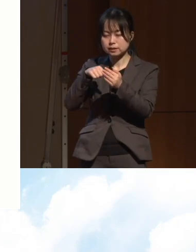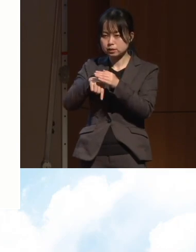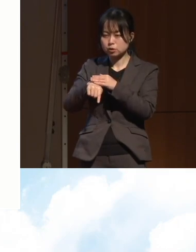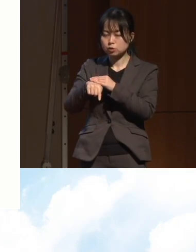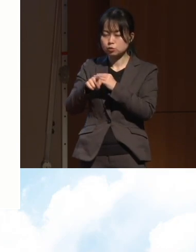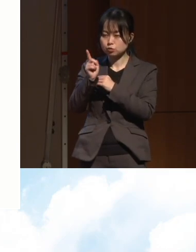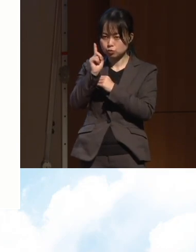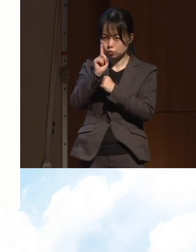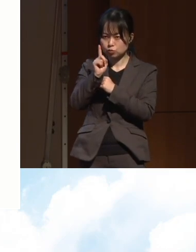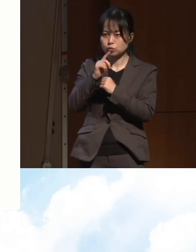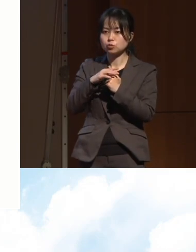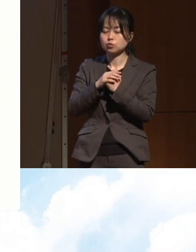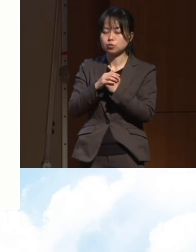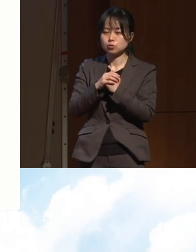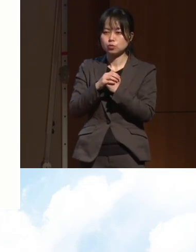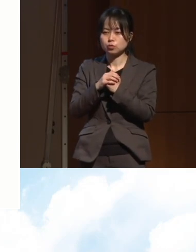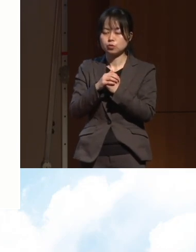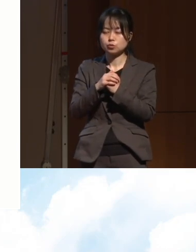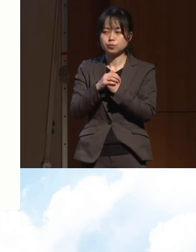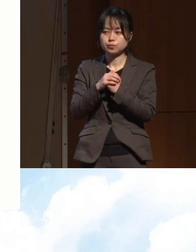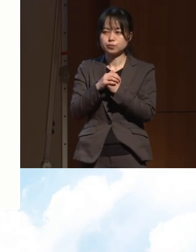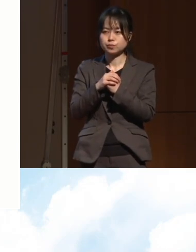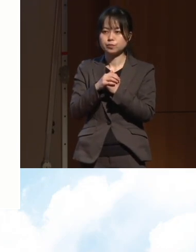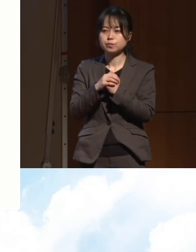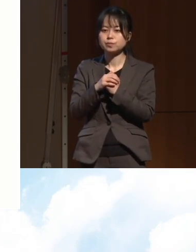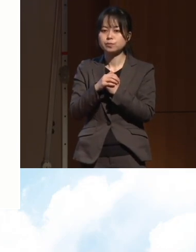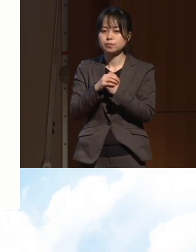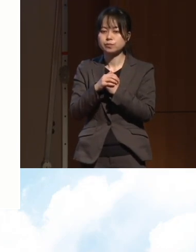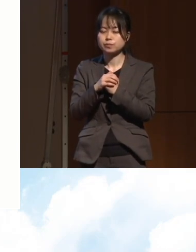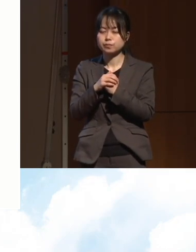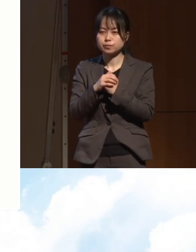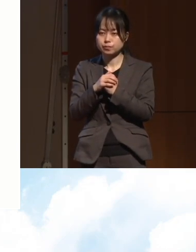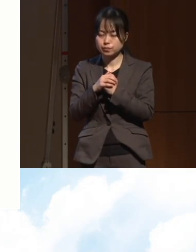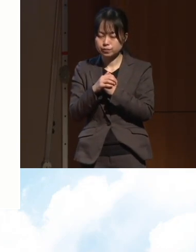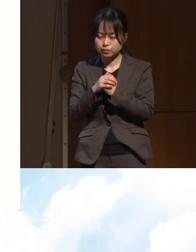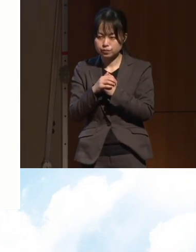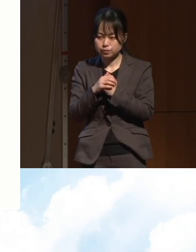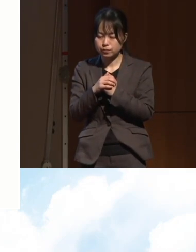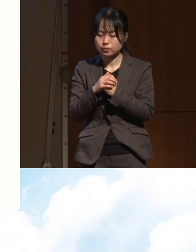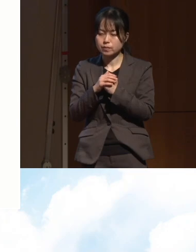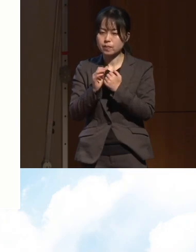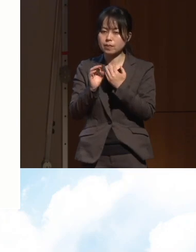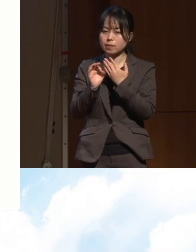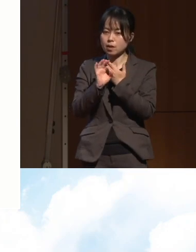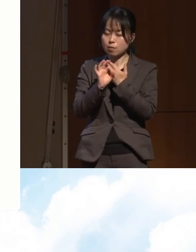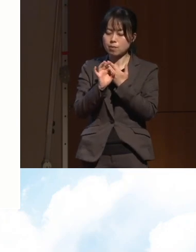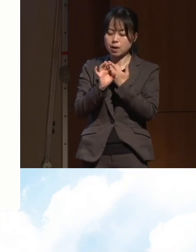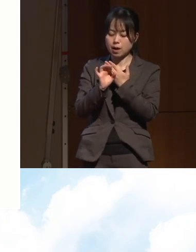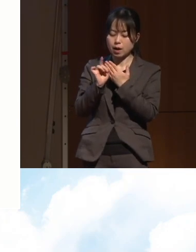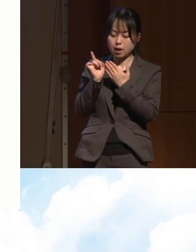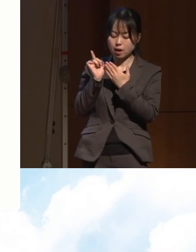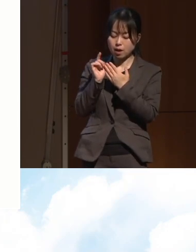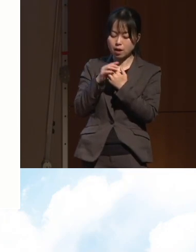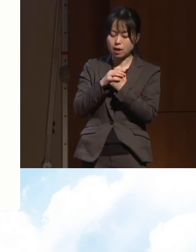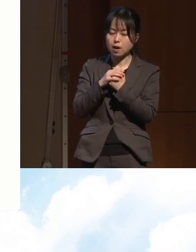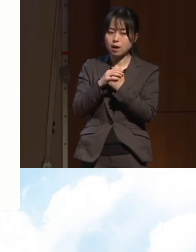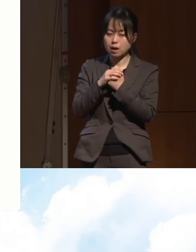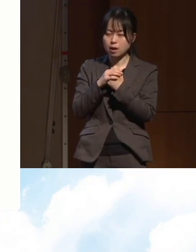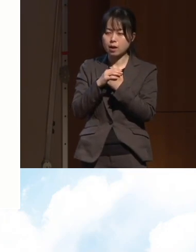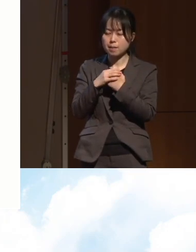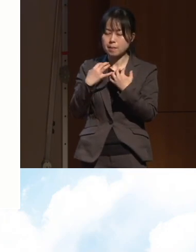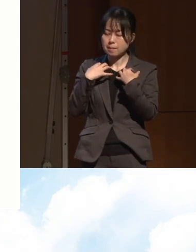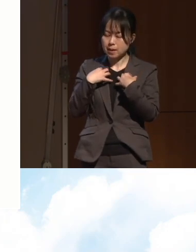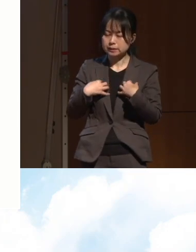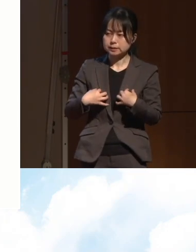It contains super infectious viruses like measles and mumps. It also contains super